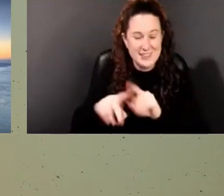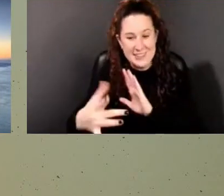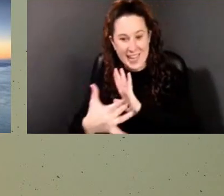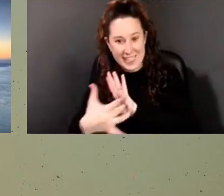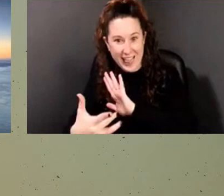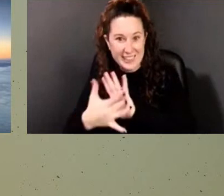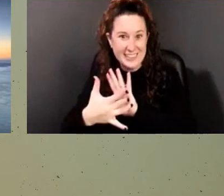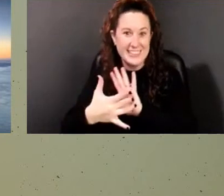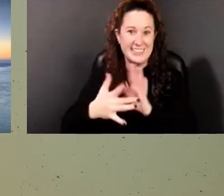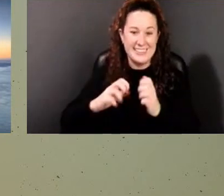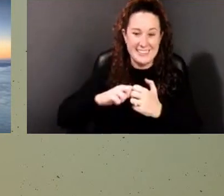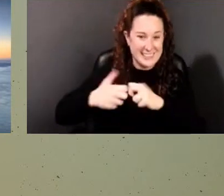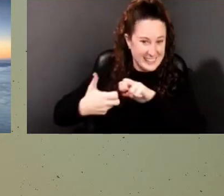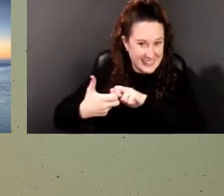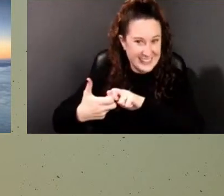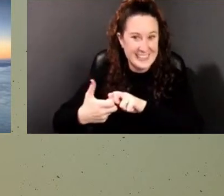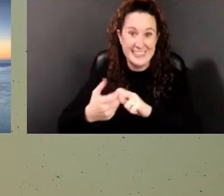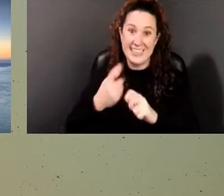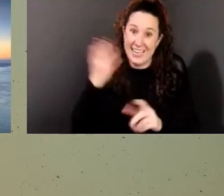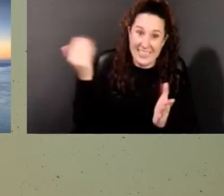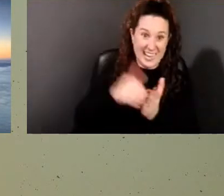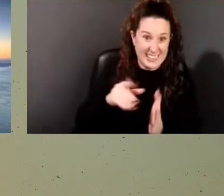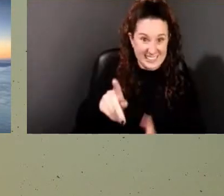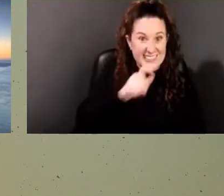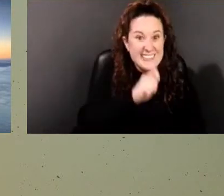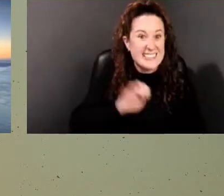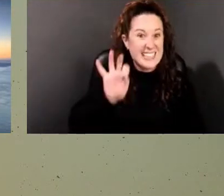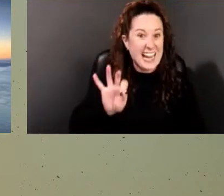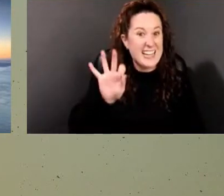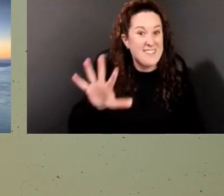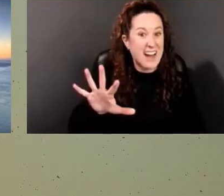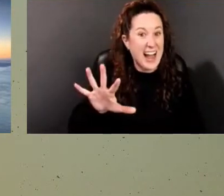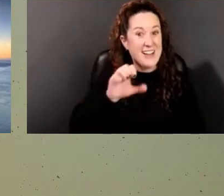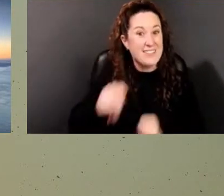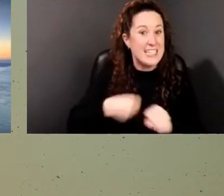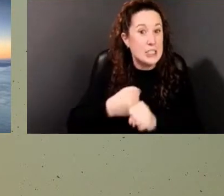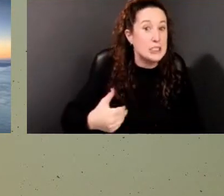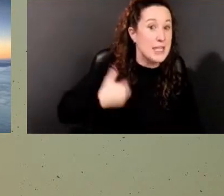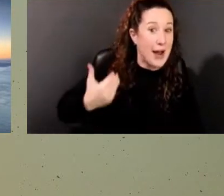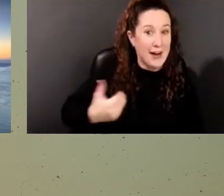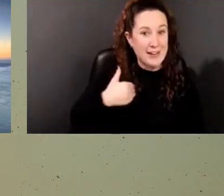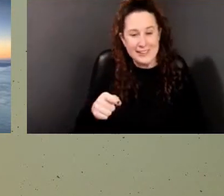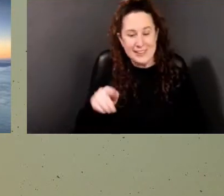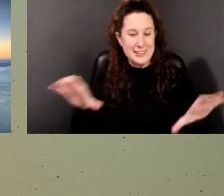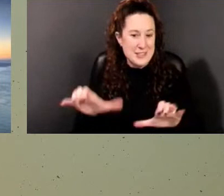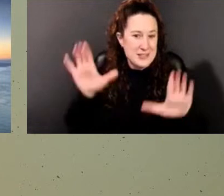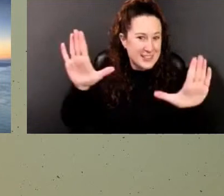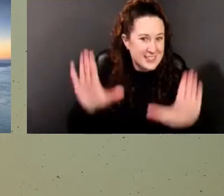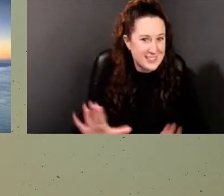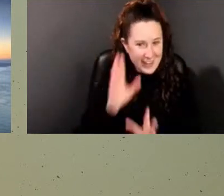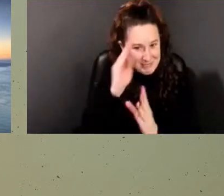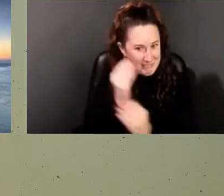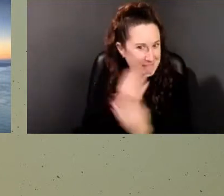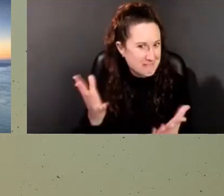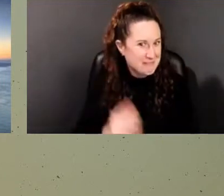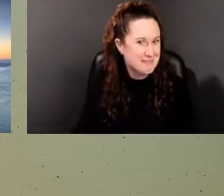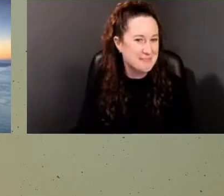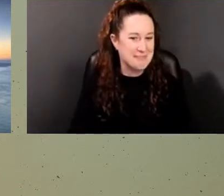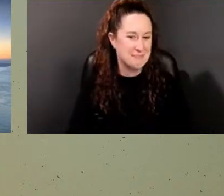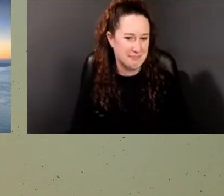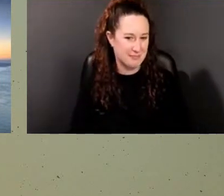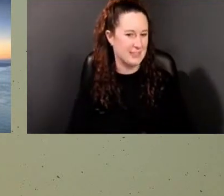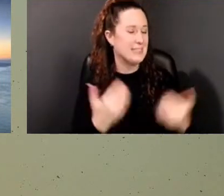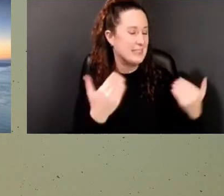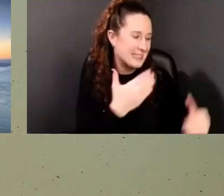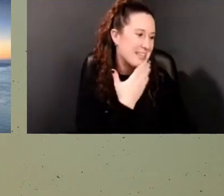For someone 95 years young, you're doing great. Let me just tell you, we should all be smart. Thank